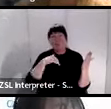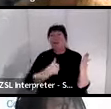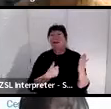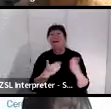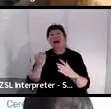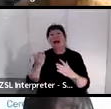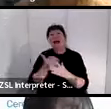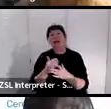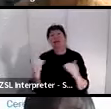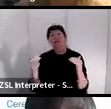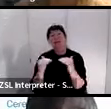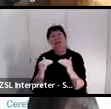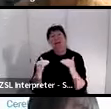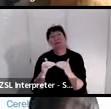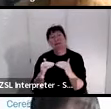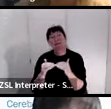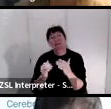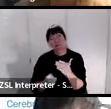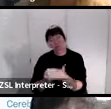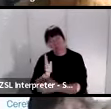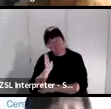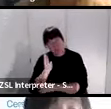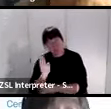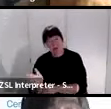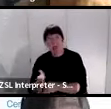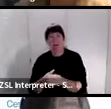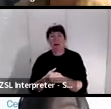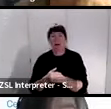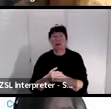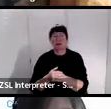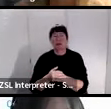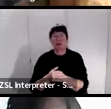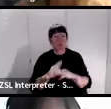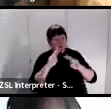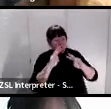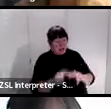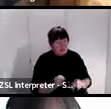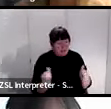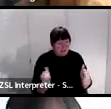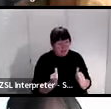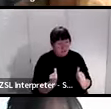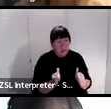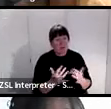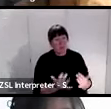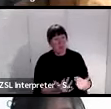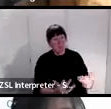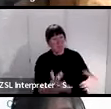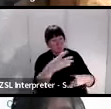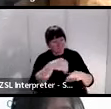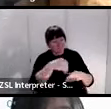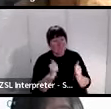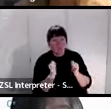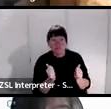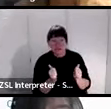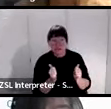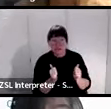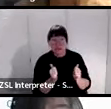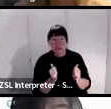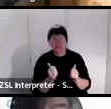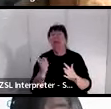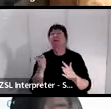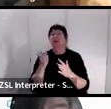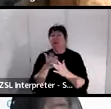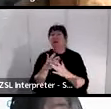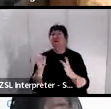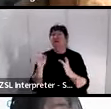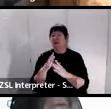immediately. As I say, there's existing research and public input, including in Access Matters have suggested this, a barrier